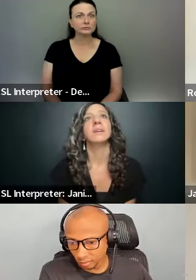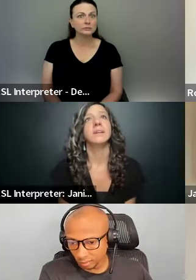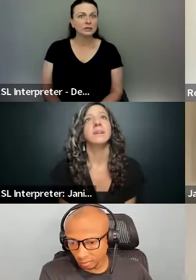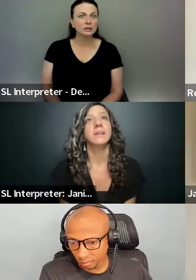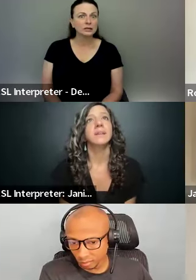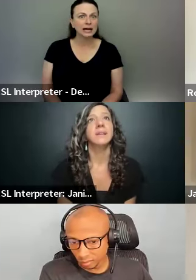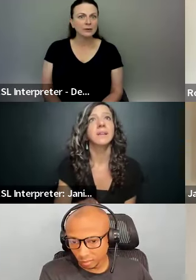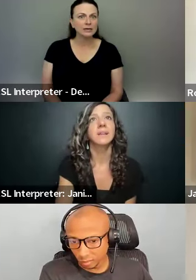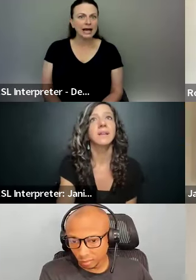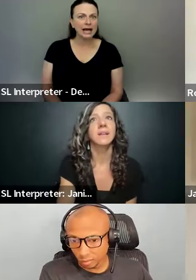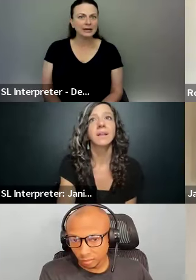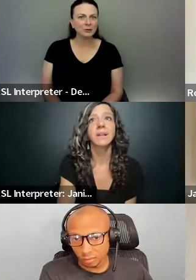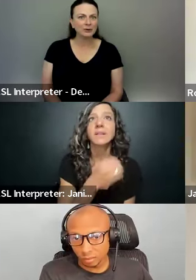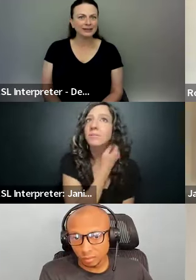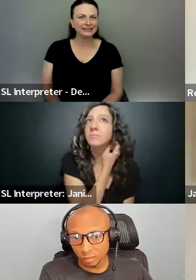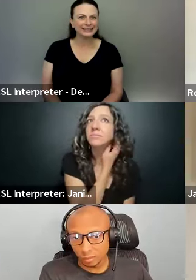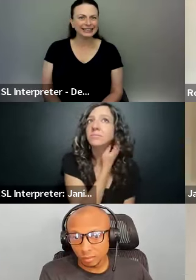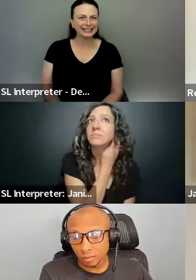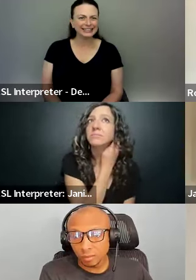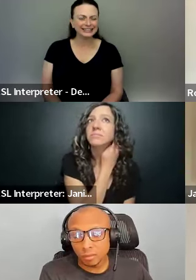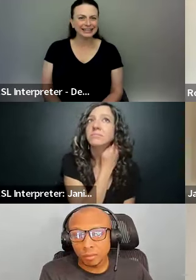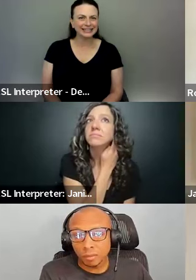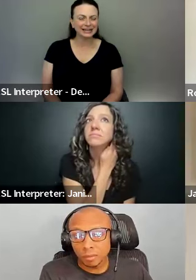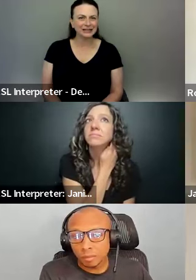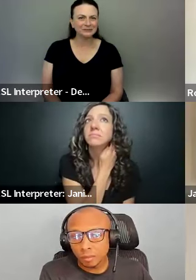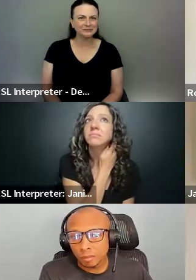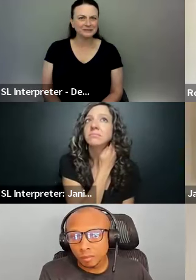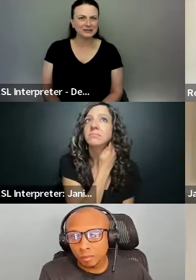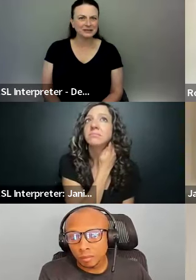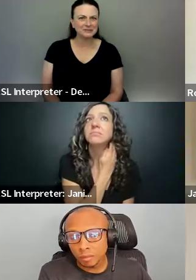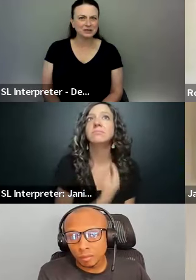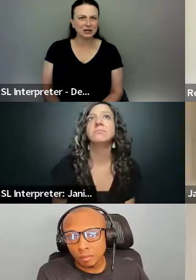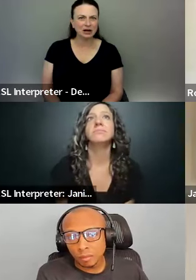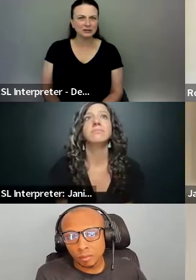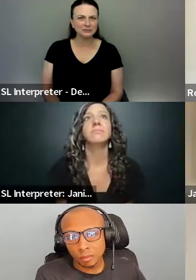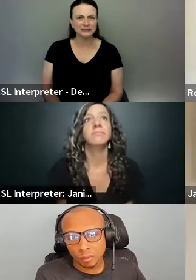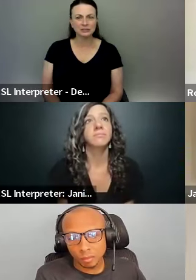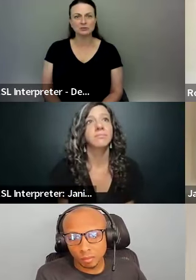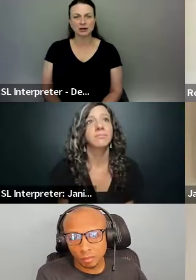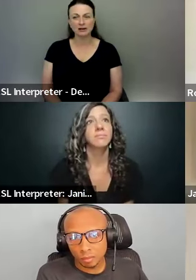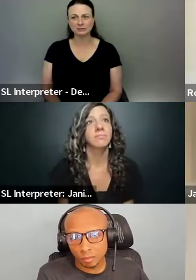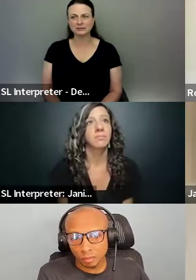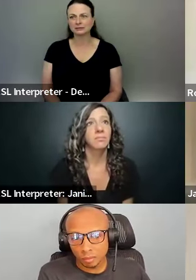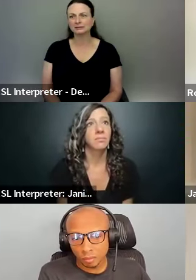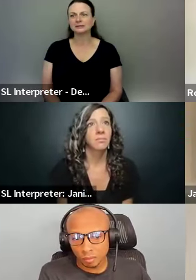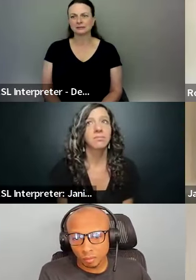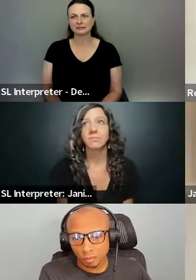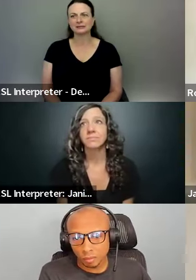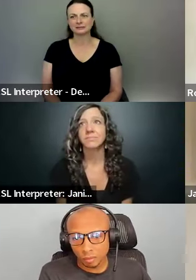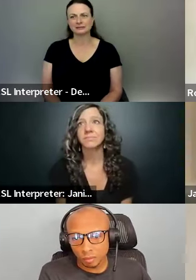Anastasia? Yeah, I would add one thing, like the columns, in terms of the columns.